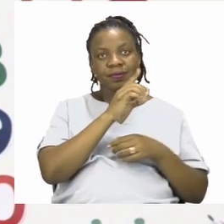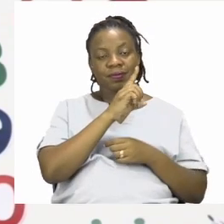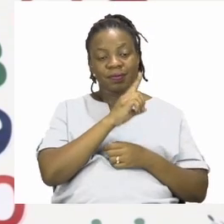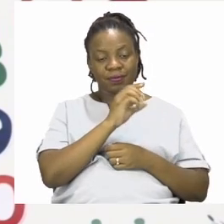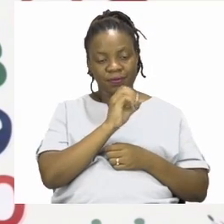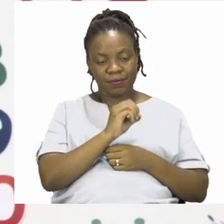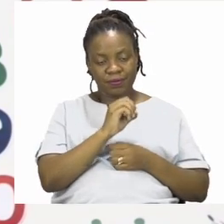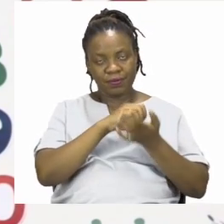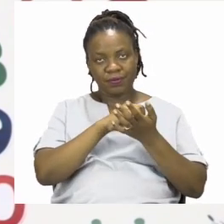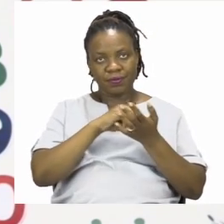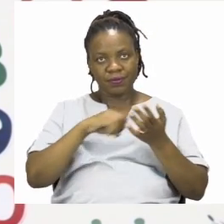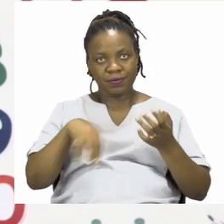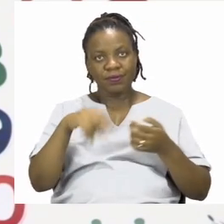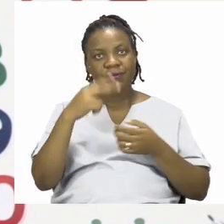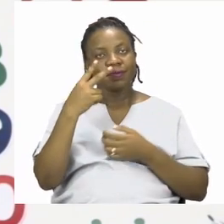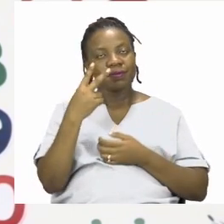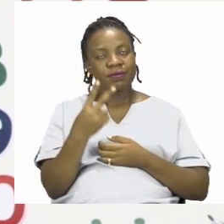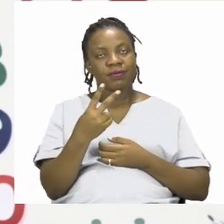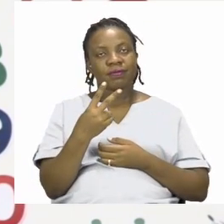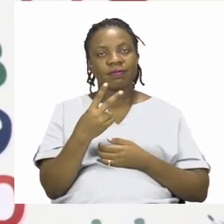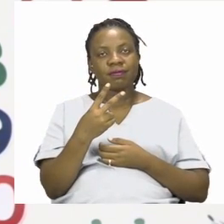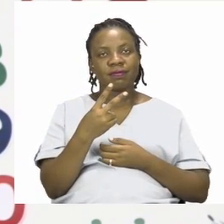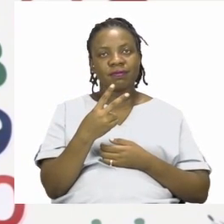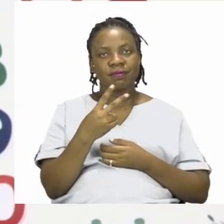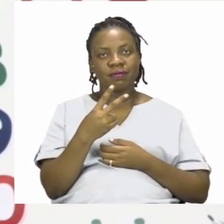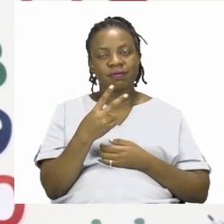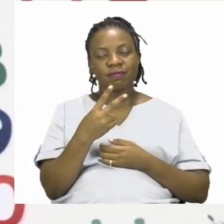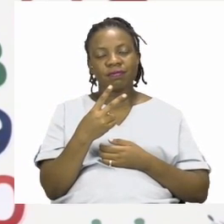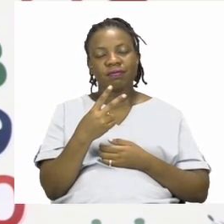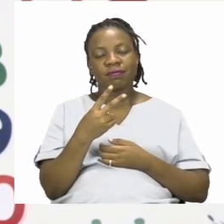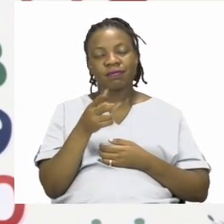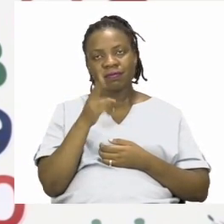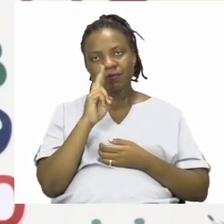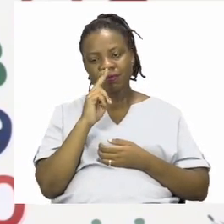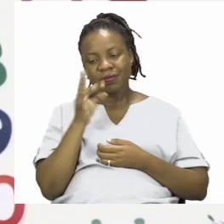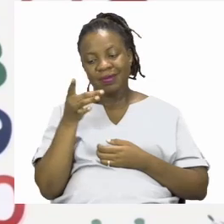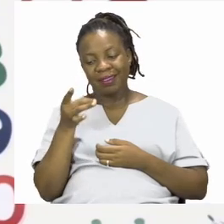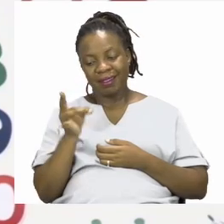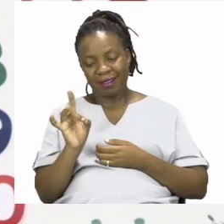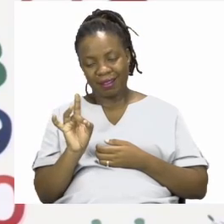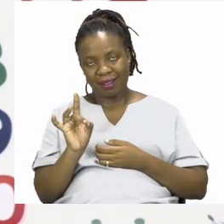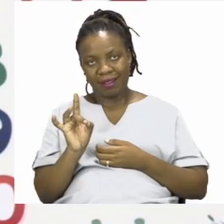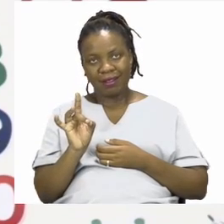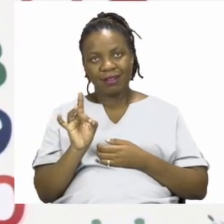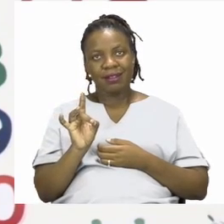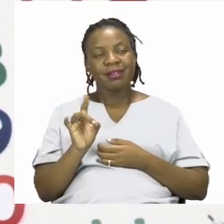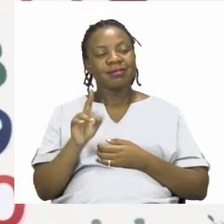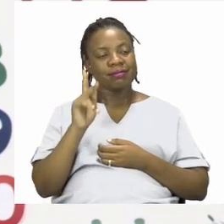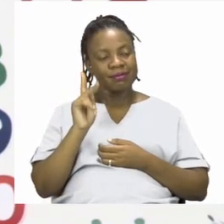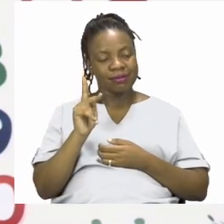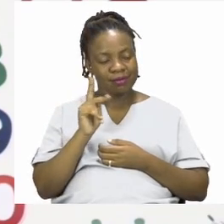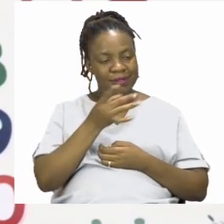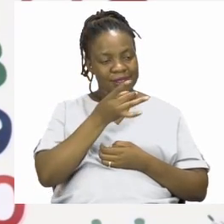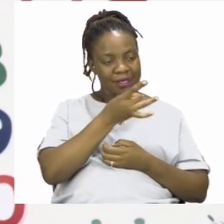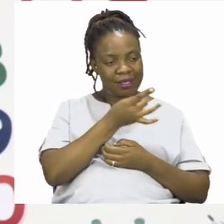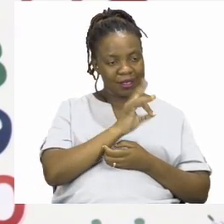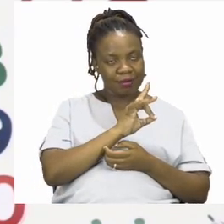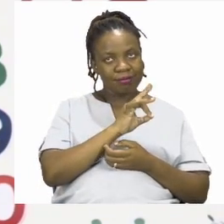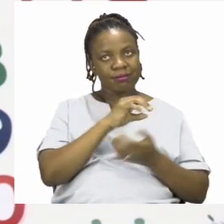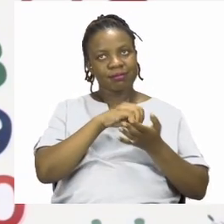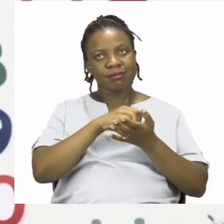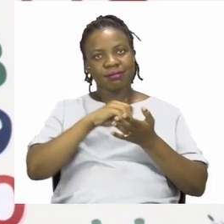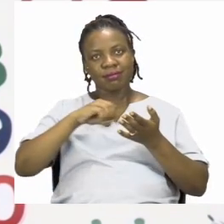from 10 again. And that leaves us with 8. So then we have to take